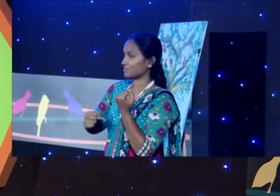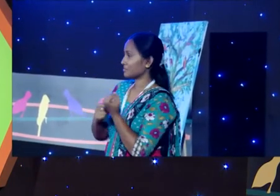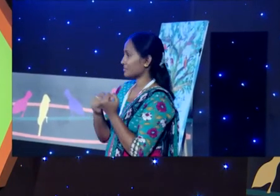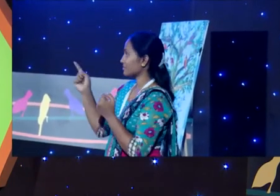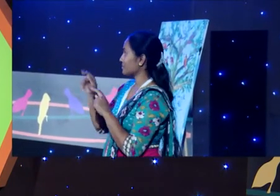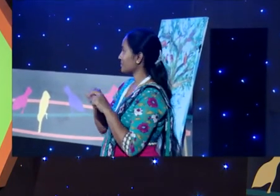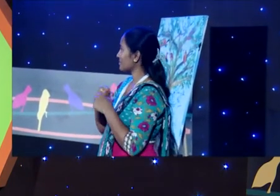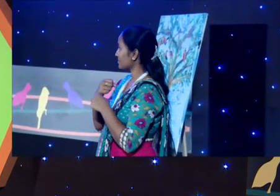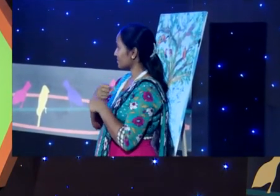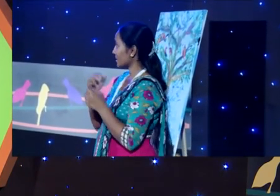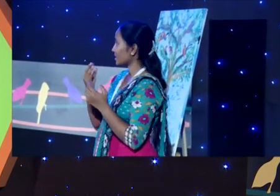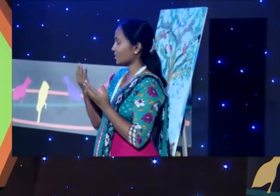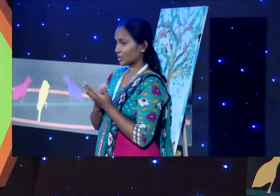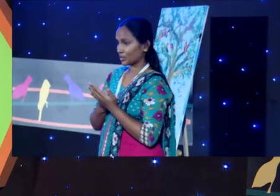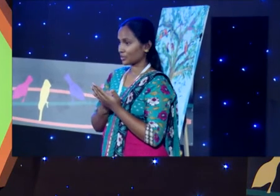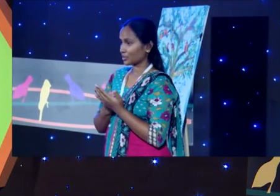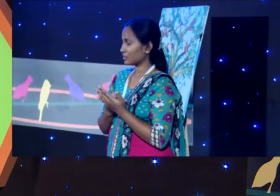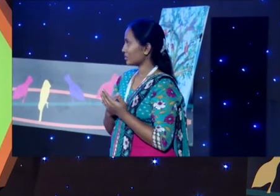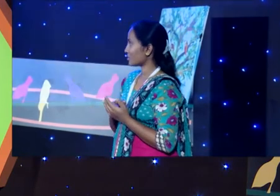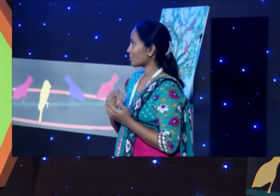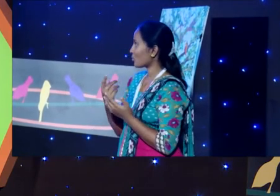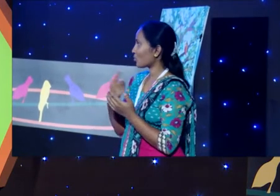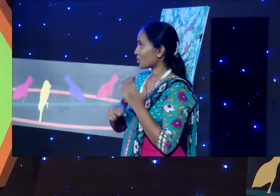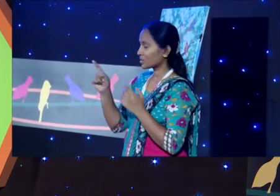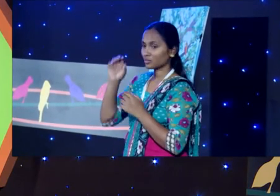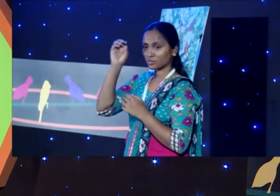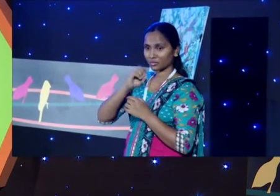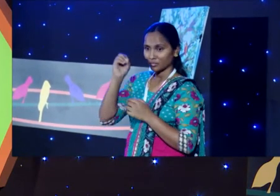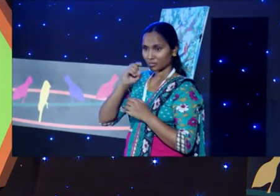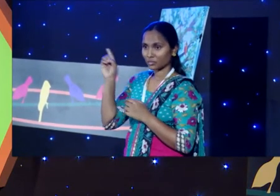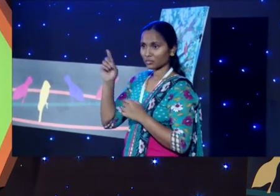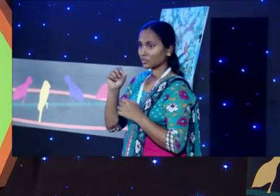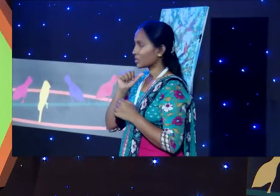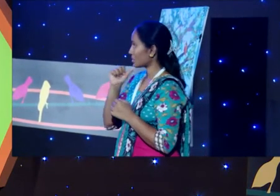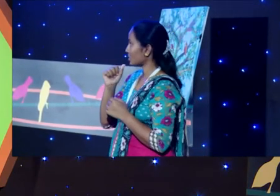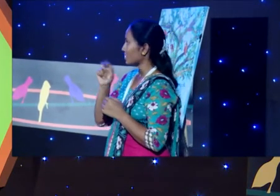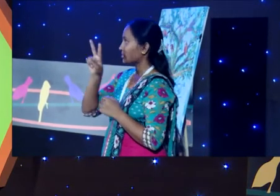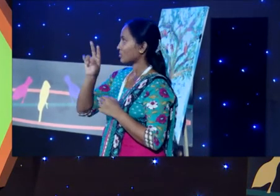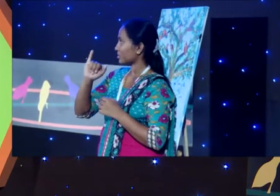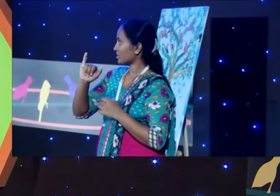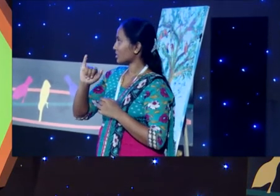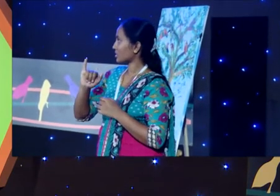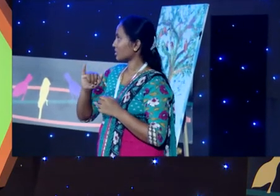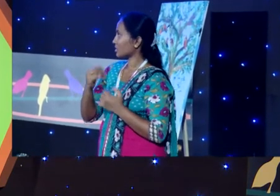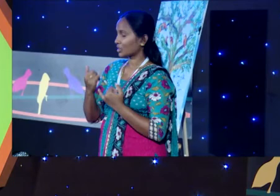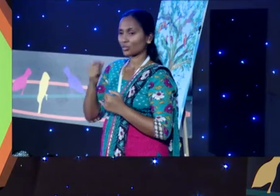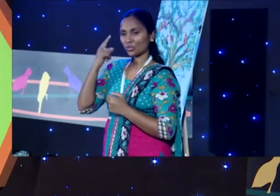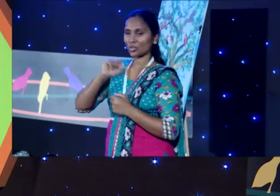that's slick. And what we eventually observed that the excitement for this is not just from the visually challenged, it was from the entire